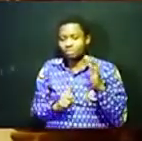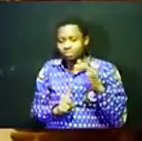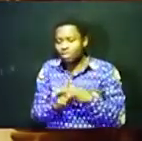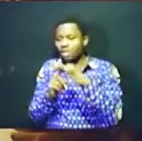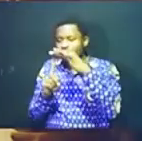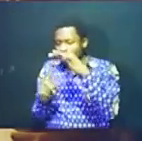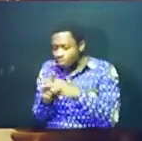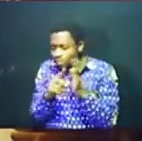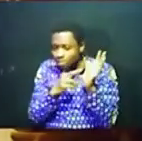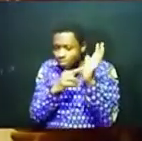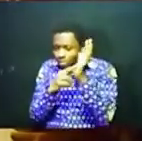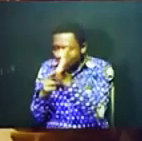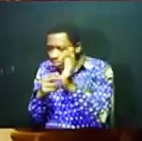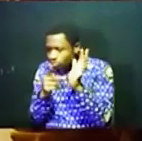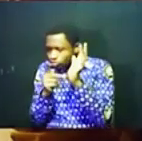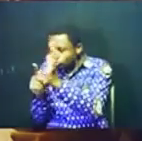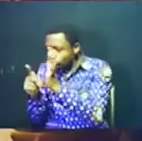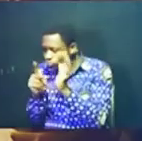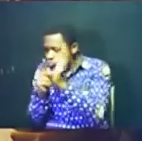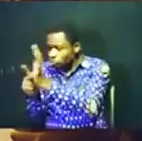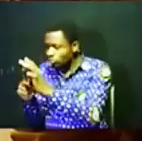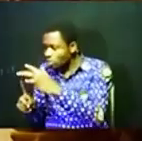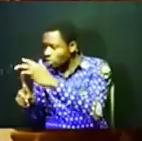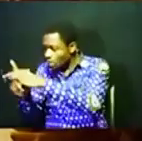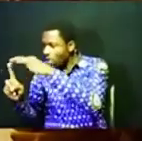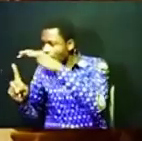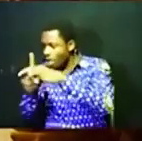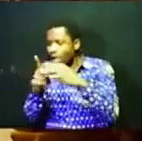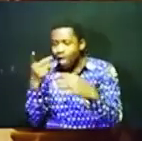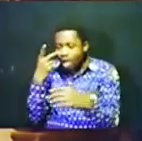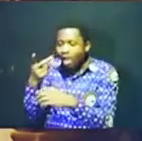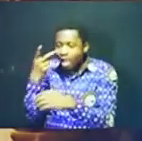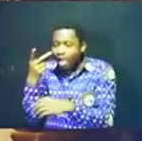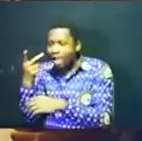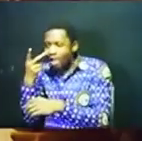them for a proof that he is risen.